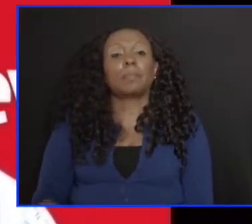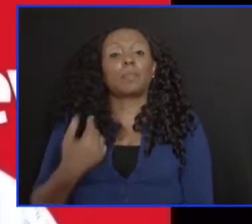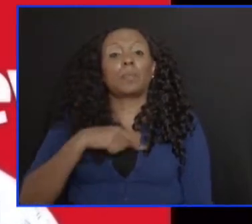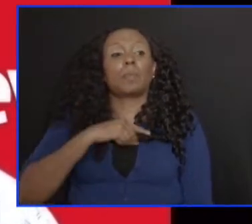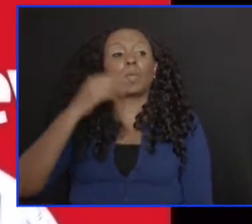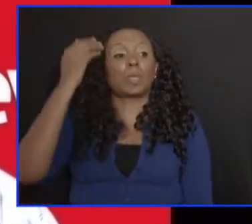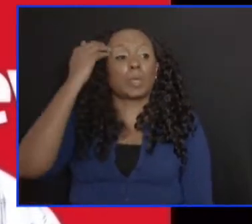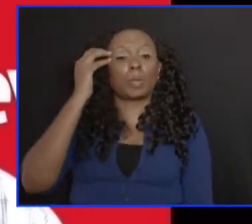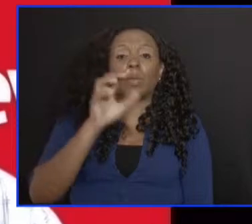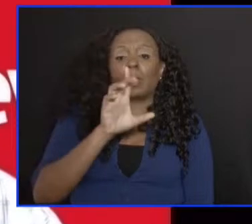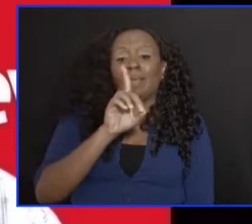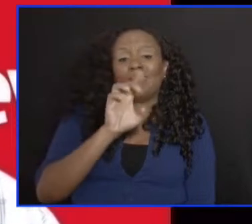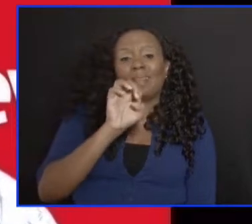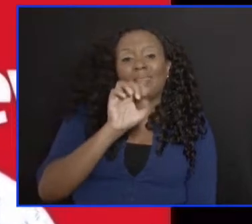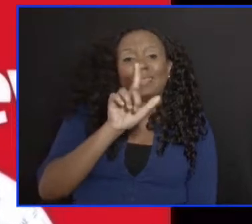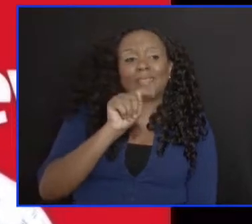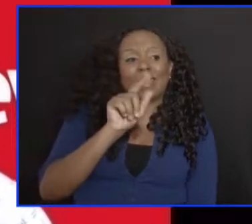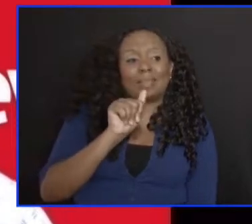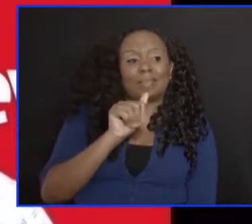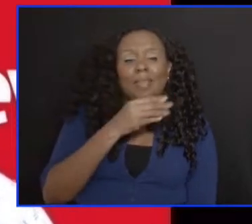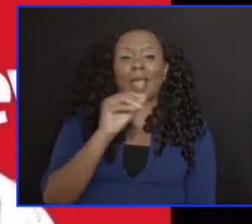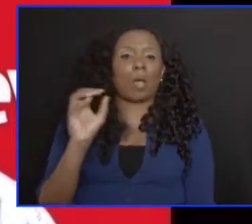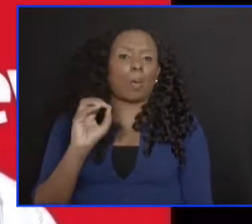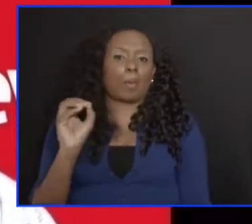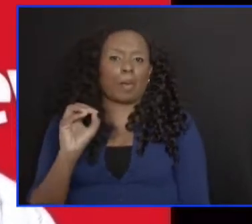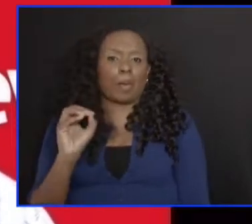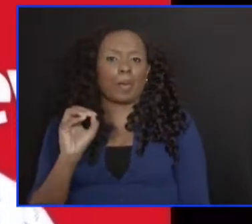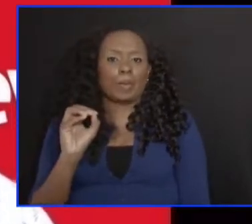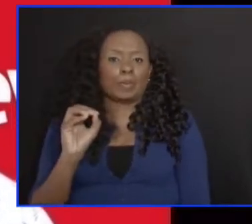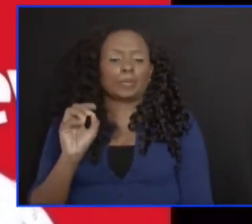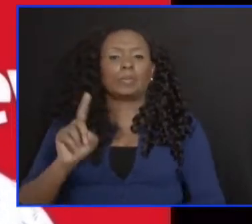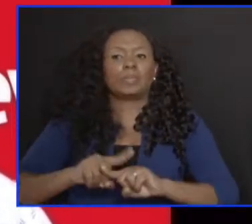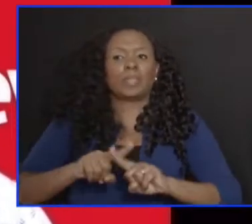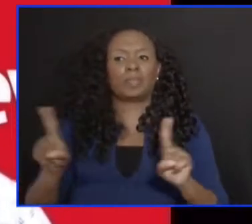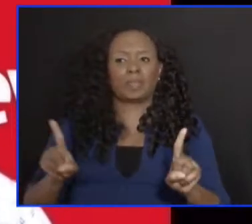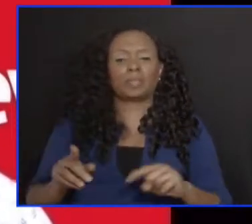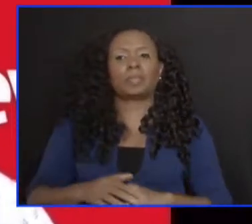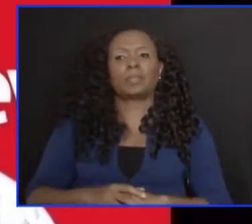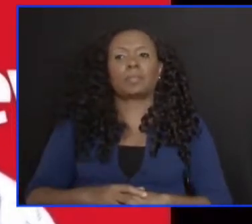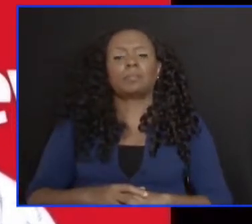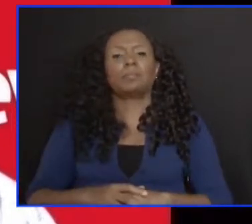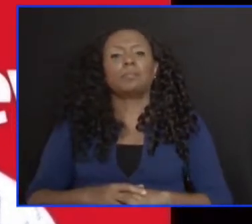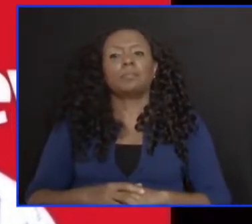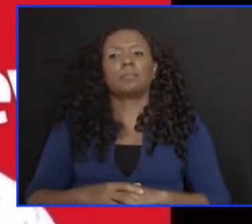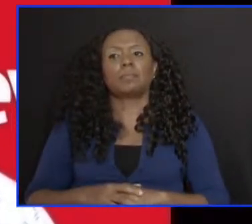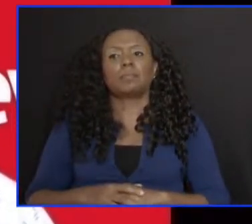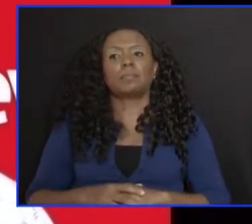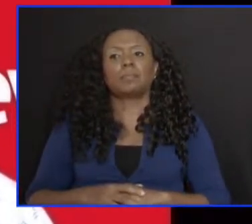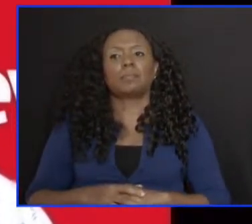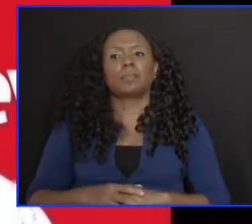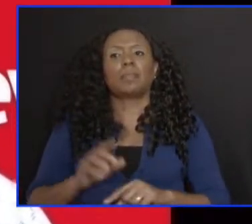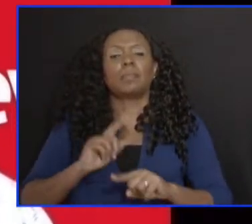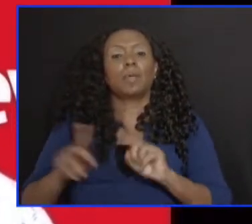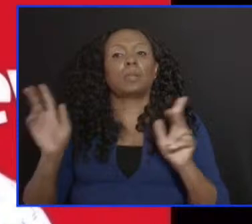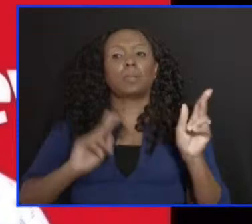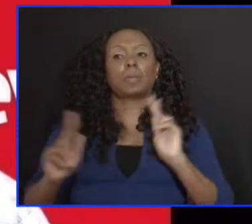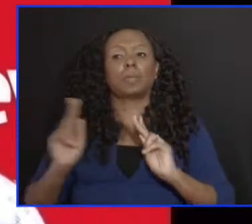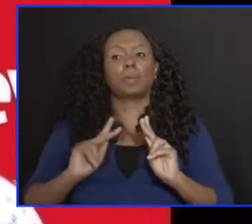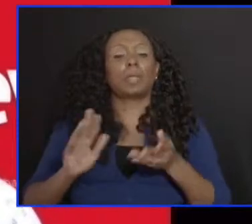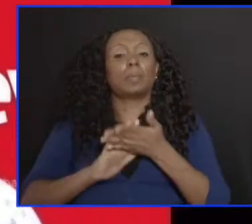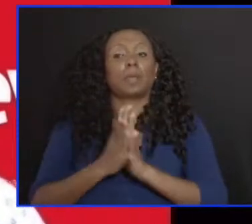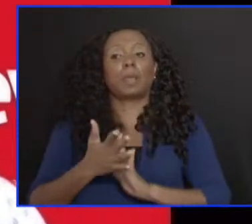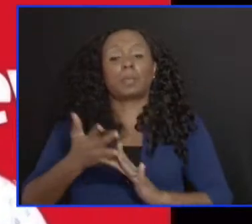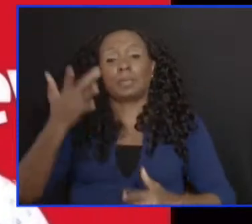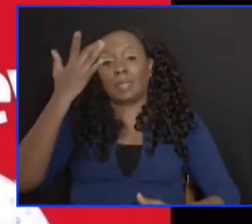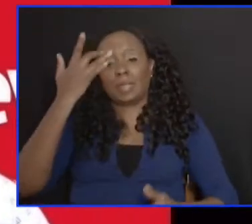differ, the persons that are getting sick right now, are they still presenting with upper